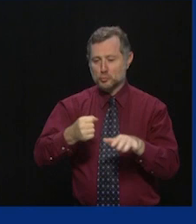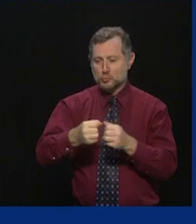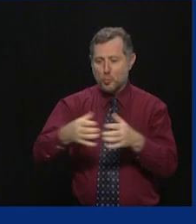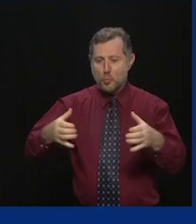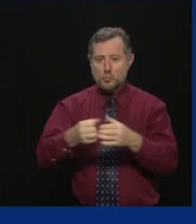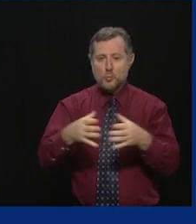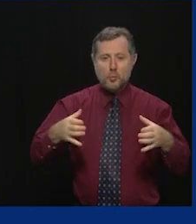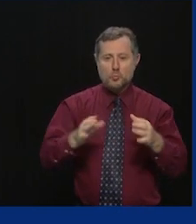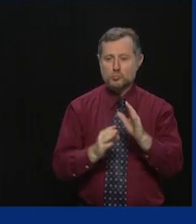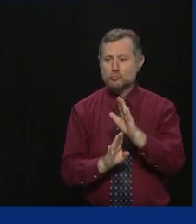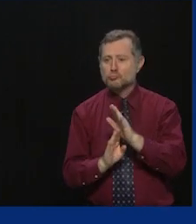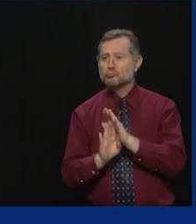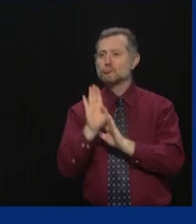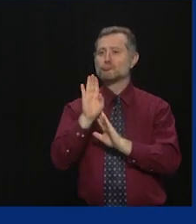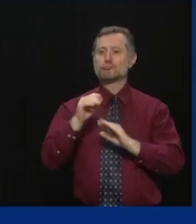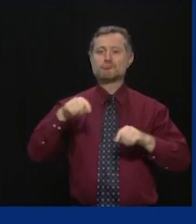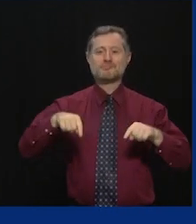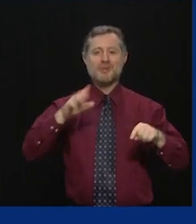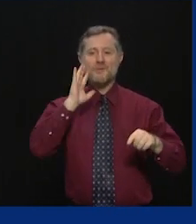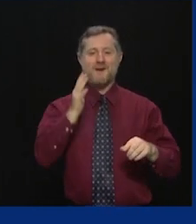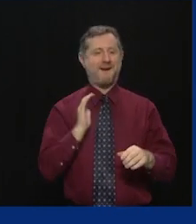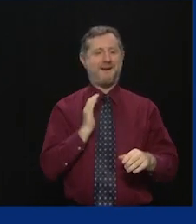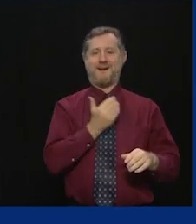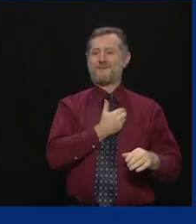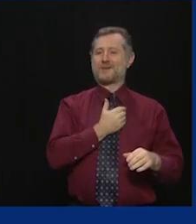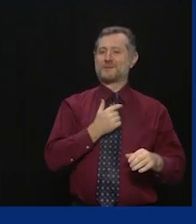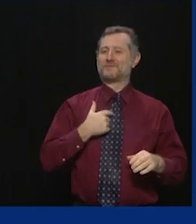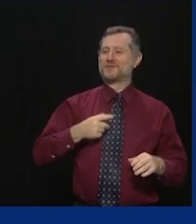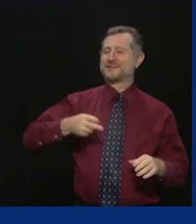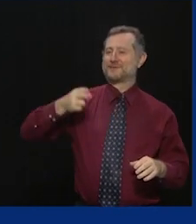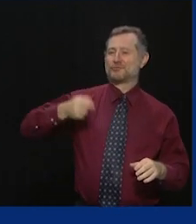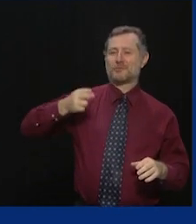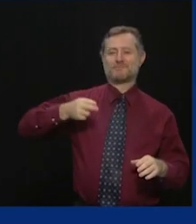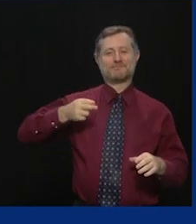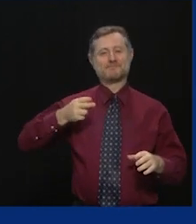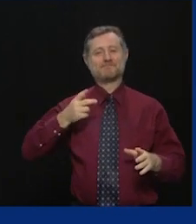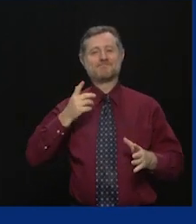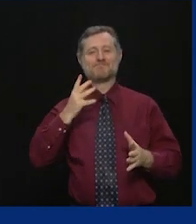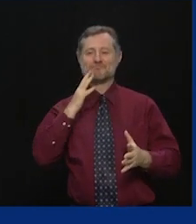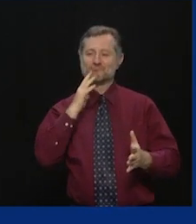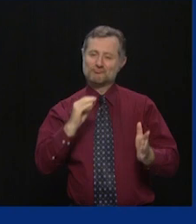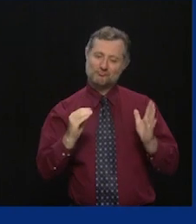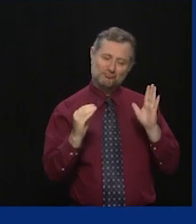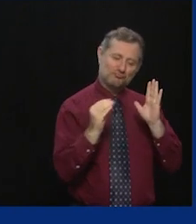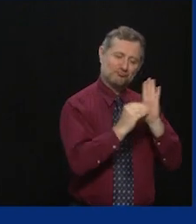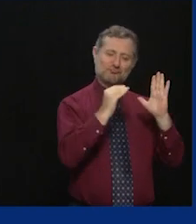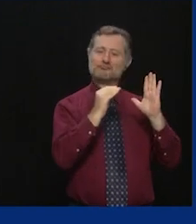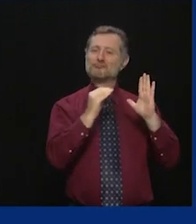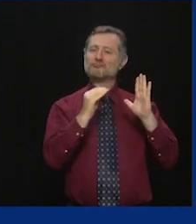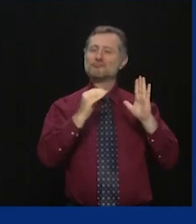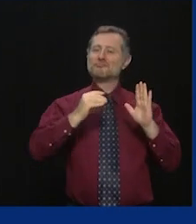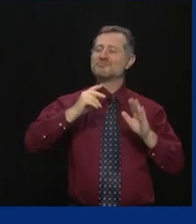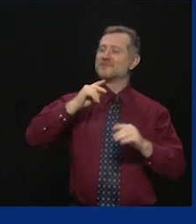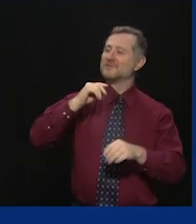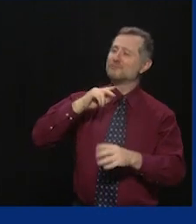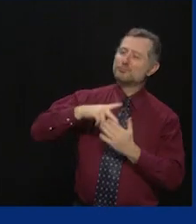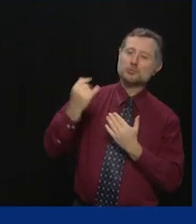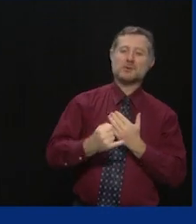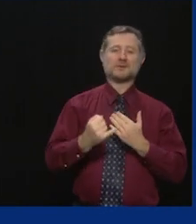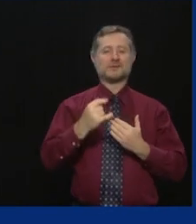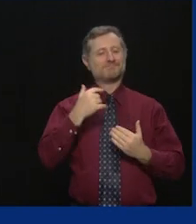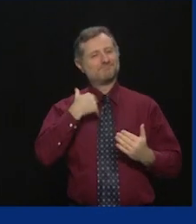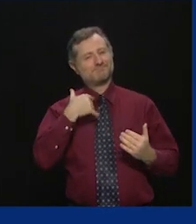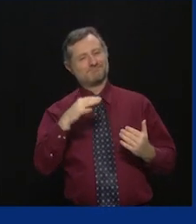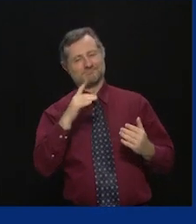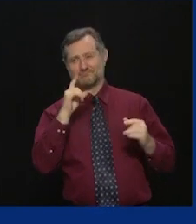ago, and now we're making our mark on this. We're putting our signature projects right here, and this is going to continue to be spectacular.